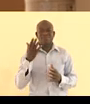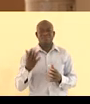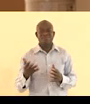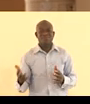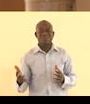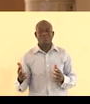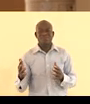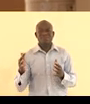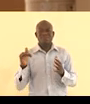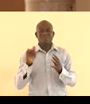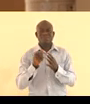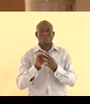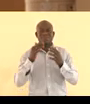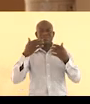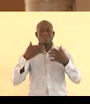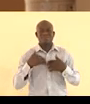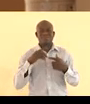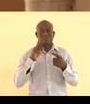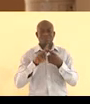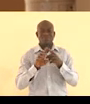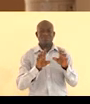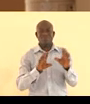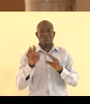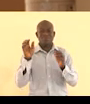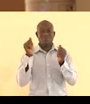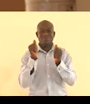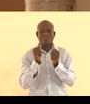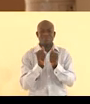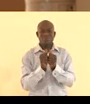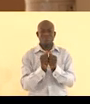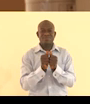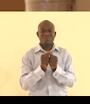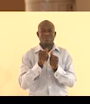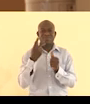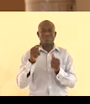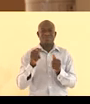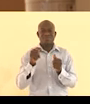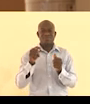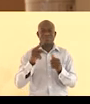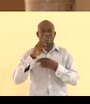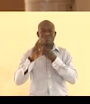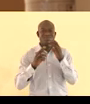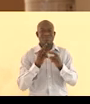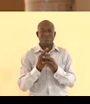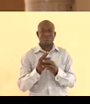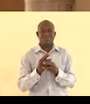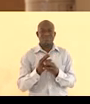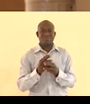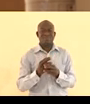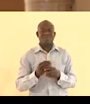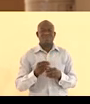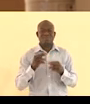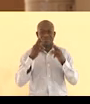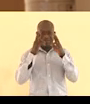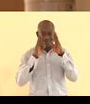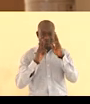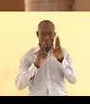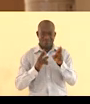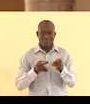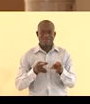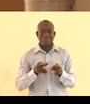things, wealth, things, external things that people look for, things like